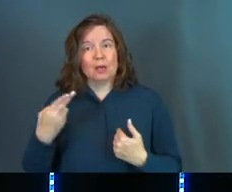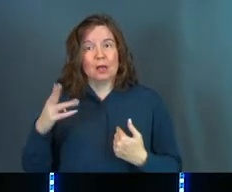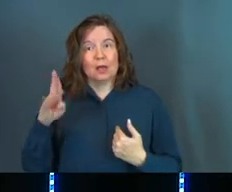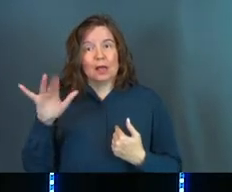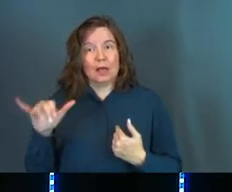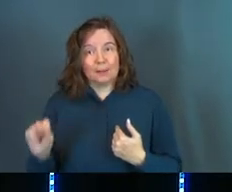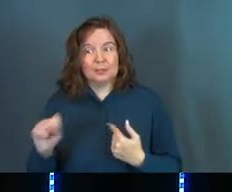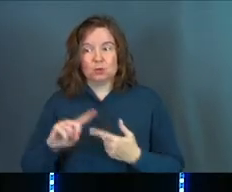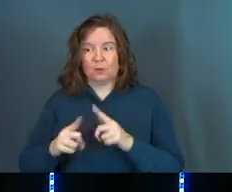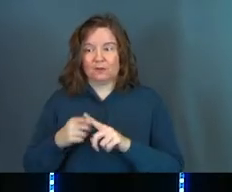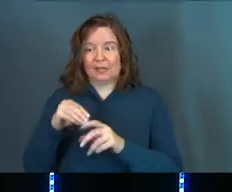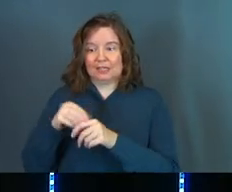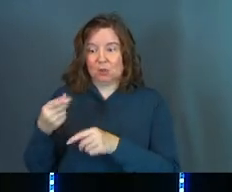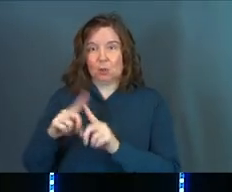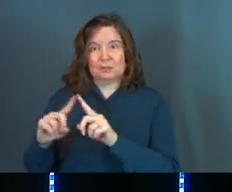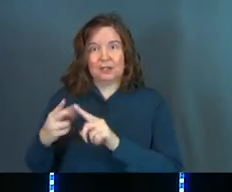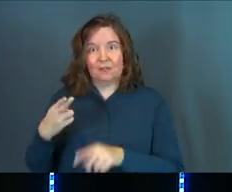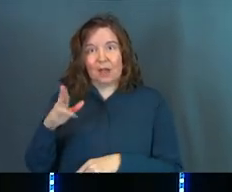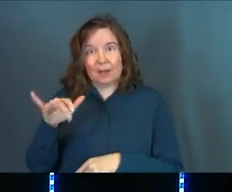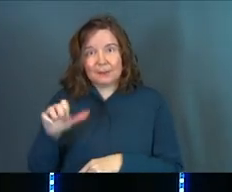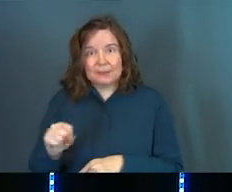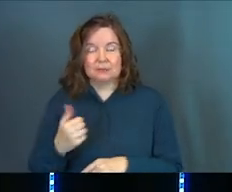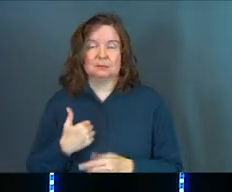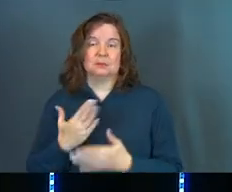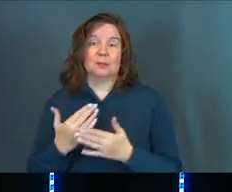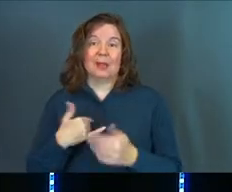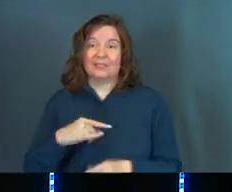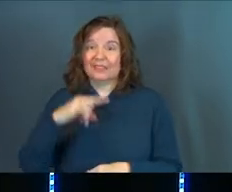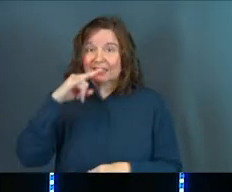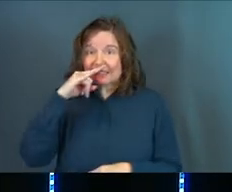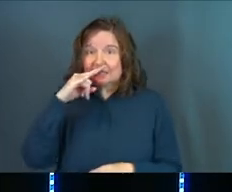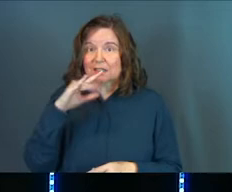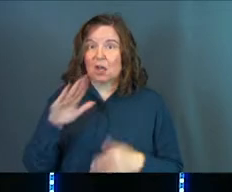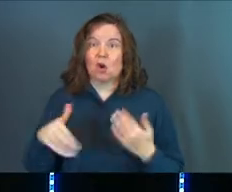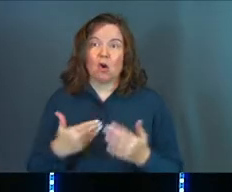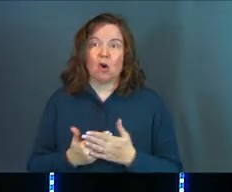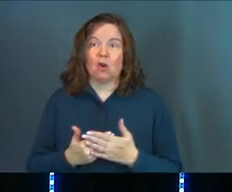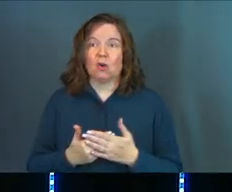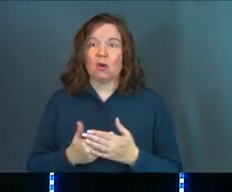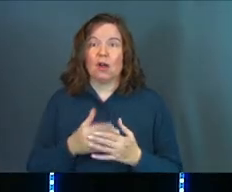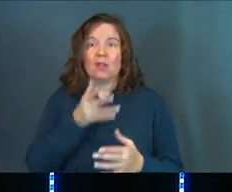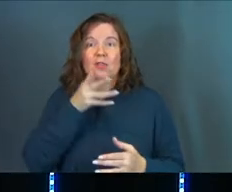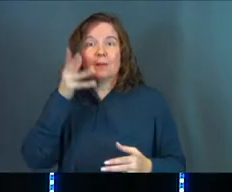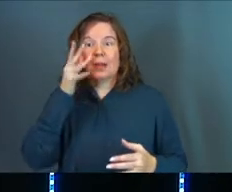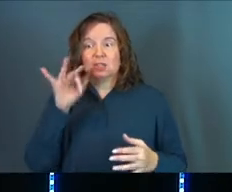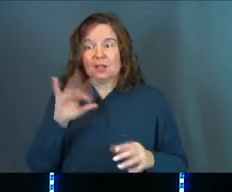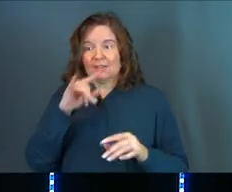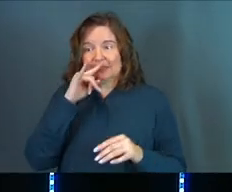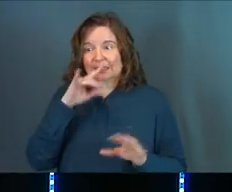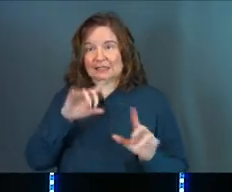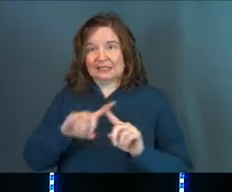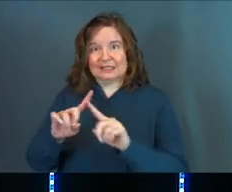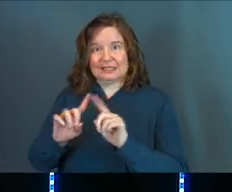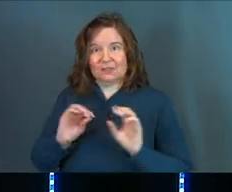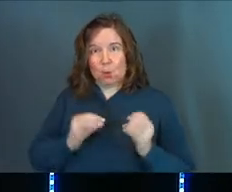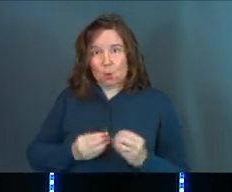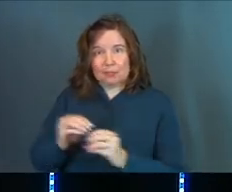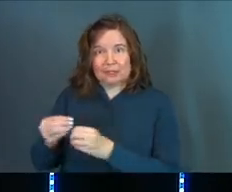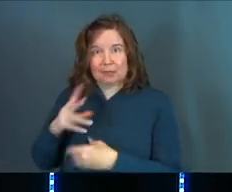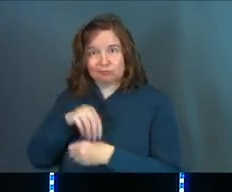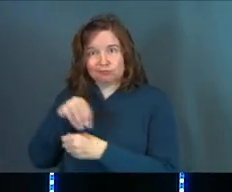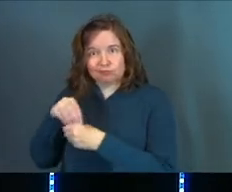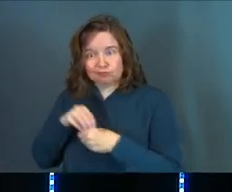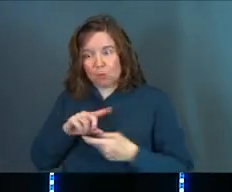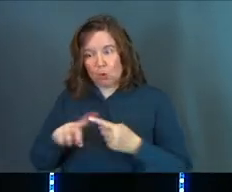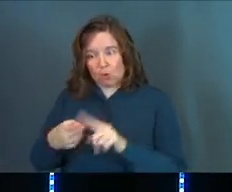hobbies, and you've got friends in those hobbies. Some of you guys have got kids, and all the parents of the kids and the different organizations, you've got